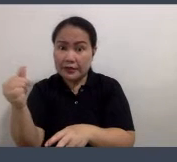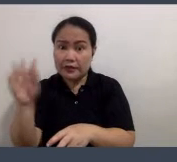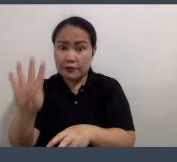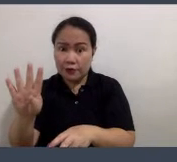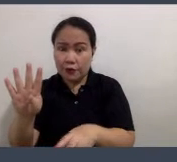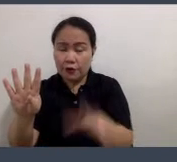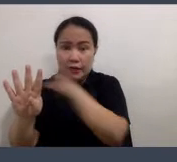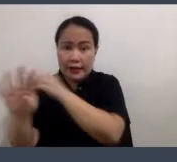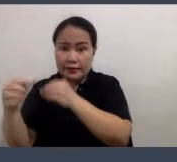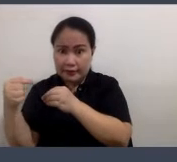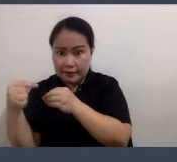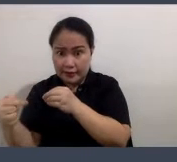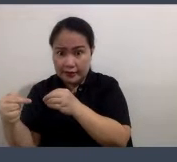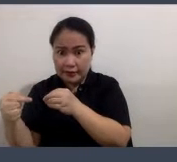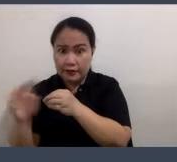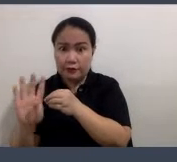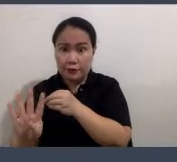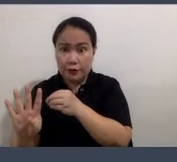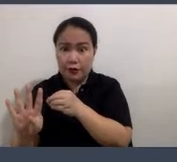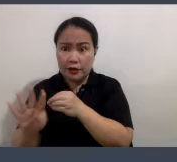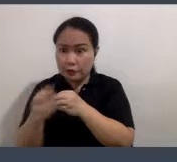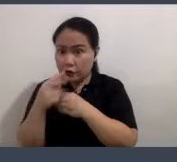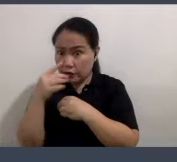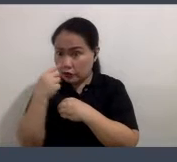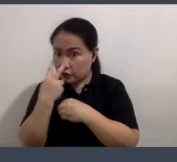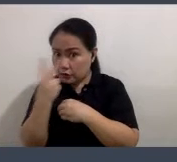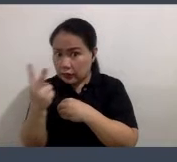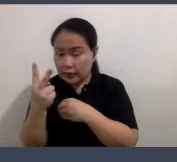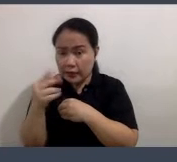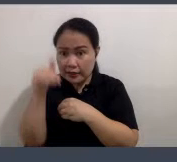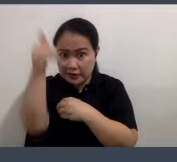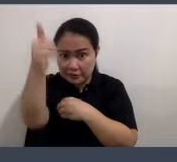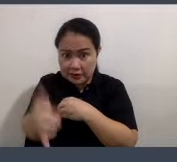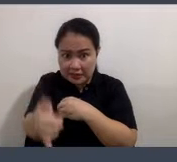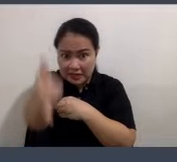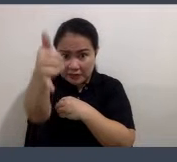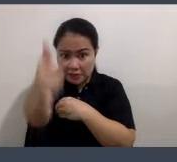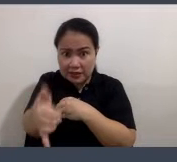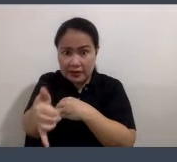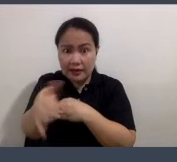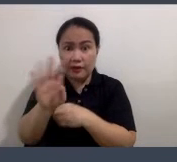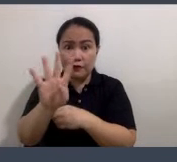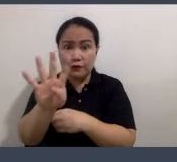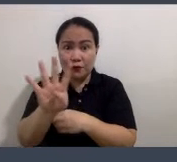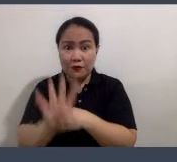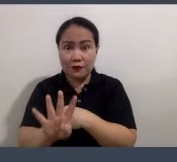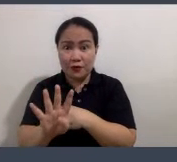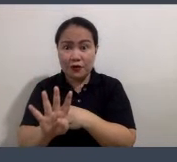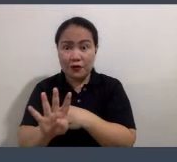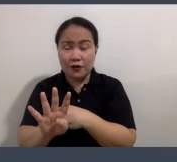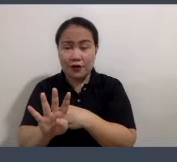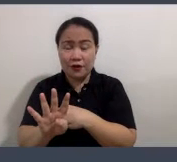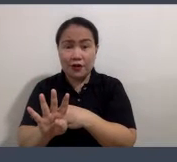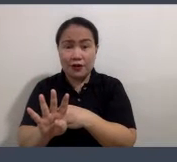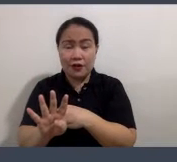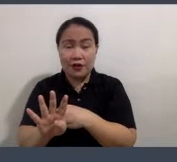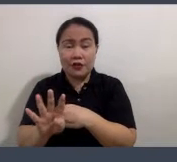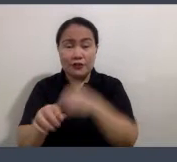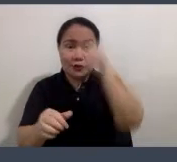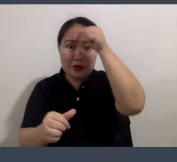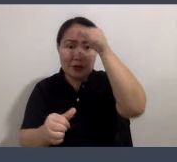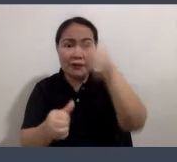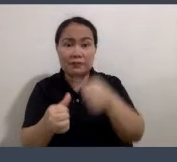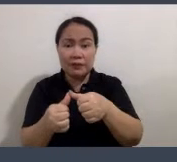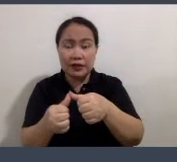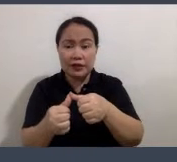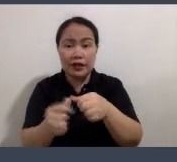and negative 4, as you can see, they have the same answer. Okay? So remember